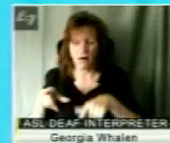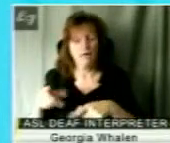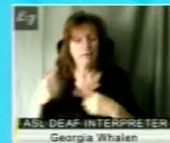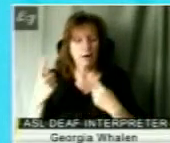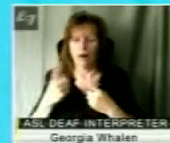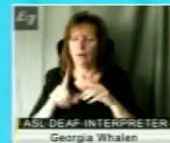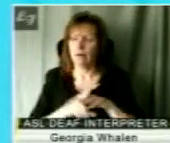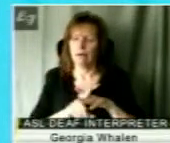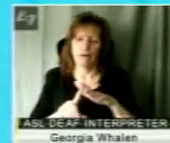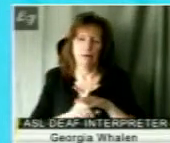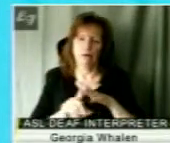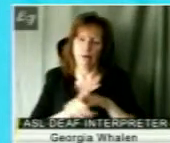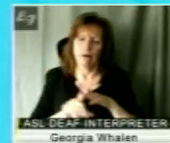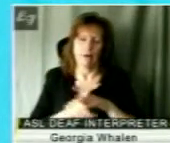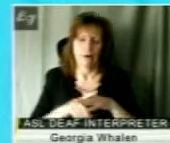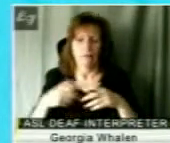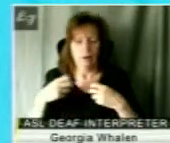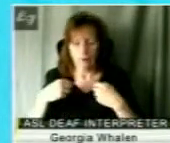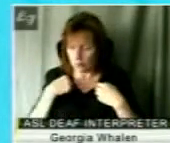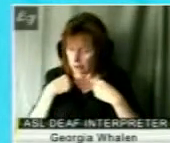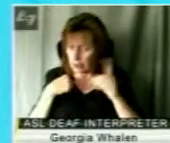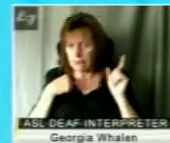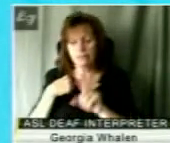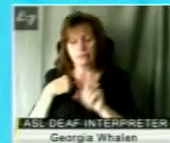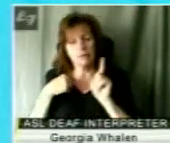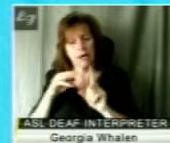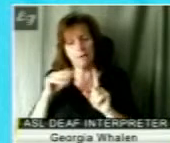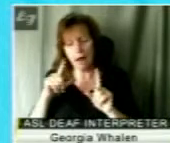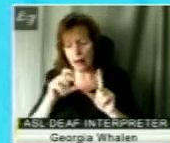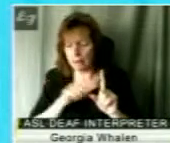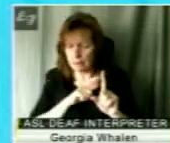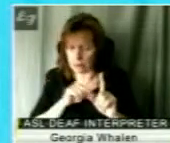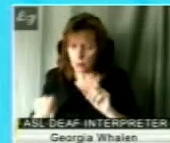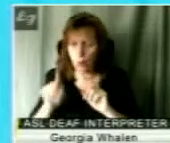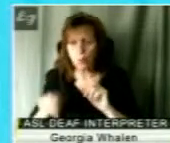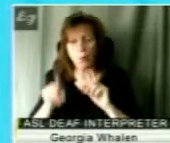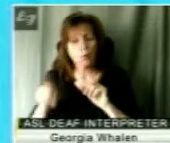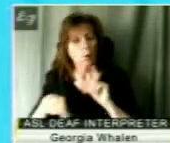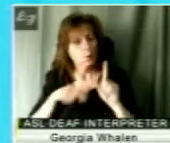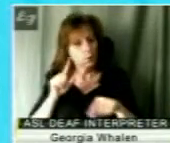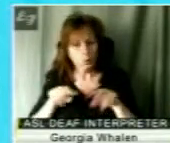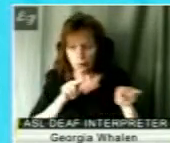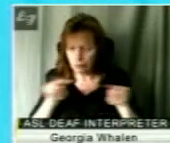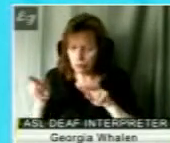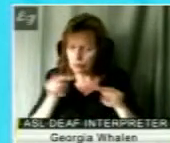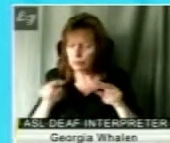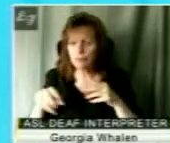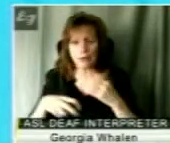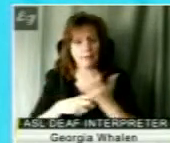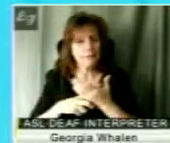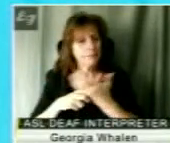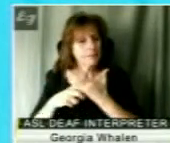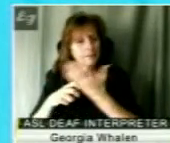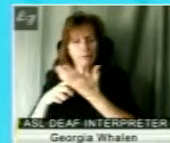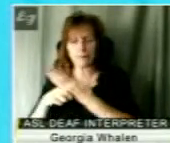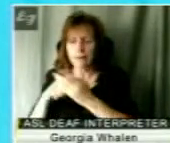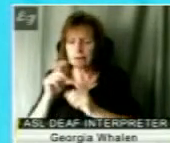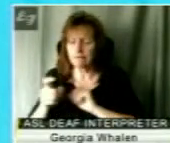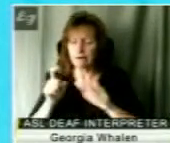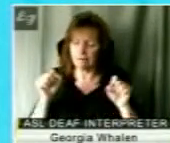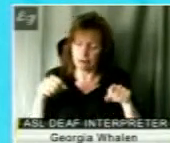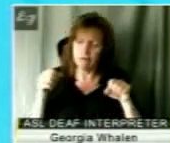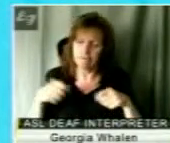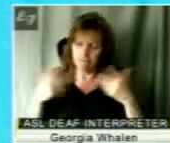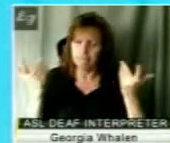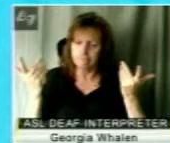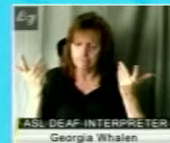certainly where we would deploy more of our resources on a regular basis. But as I've said often, you know, from the standpoint of